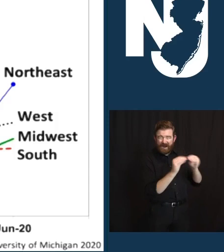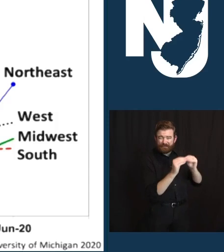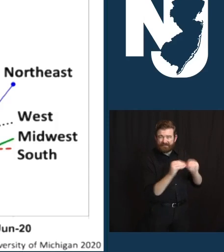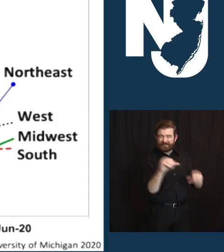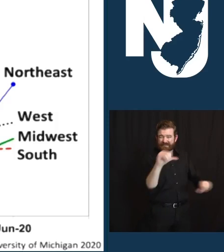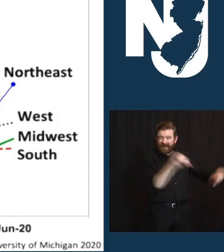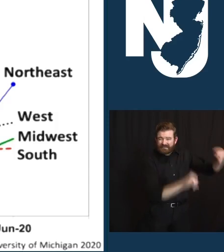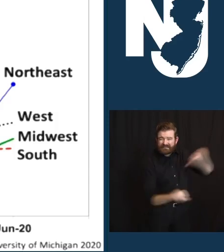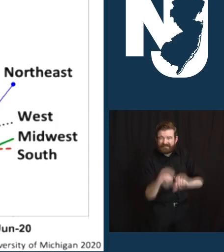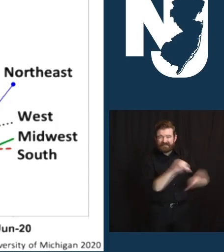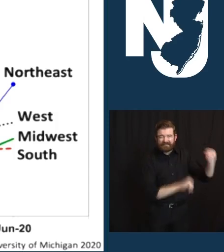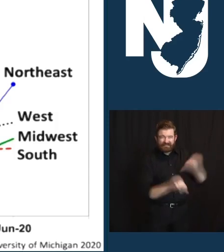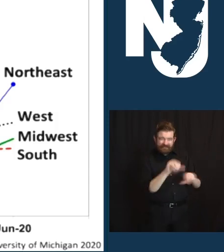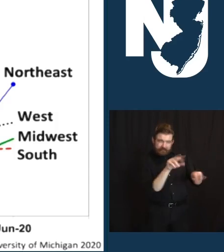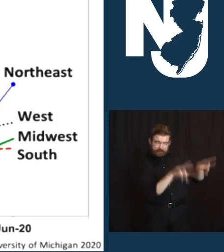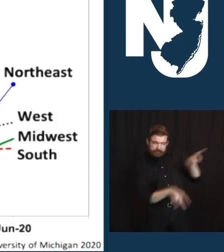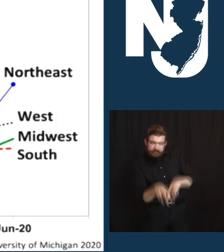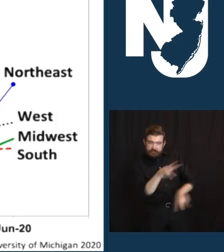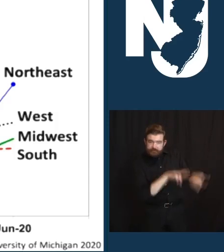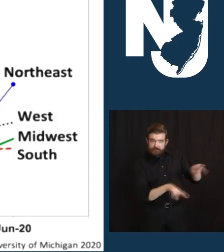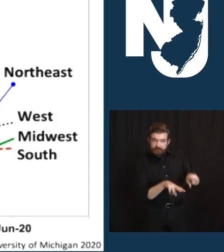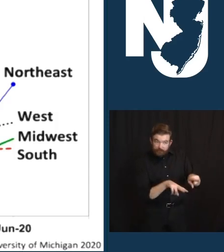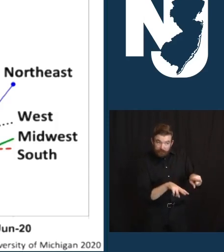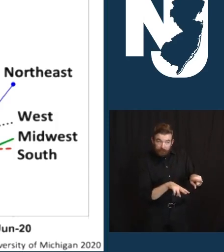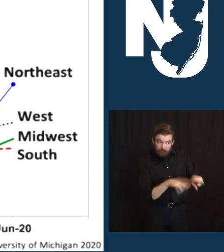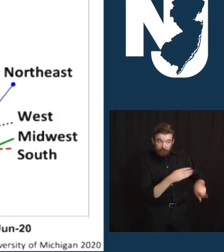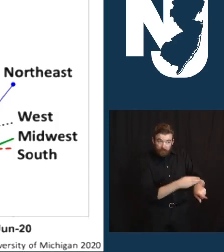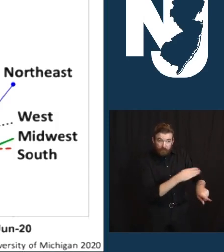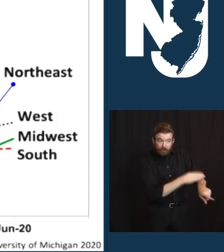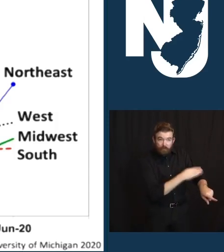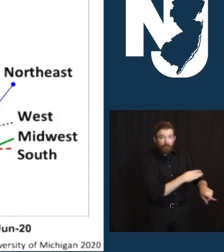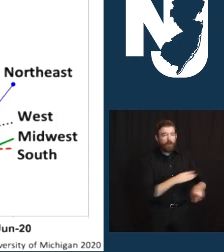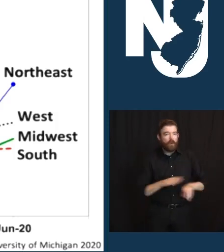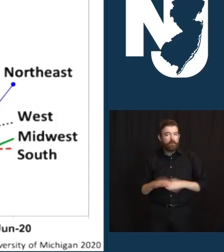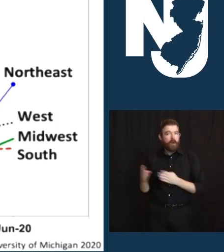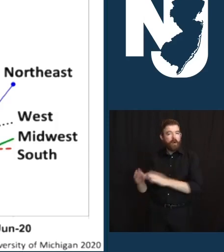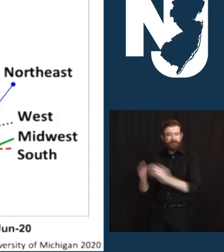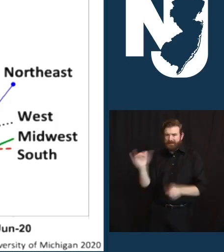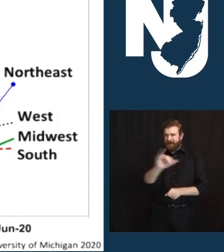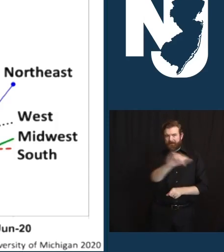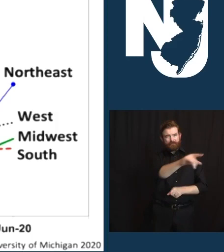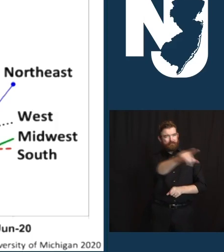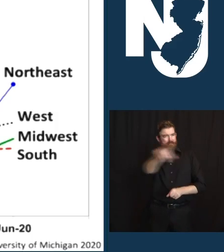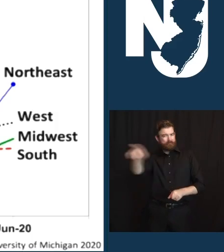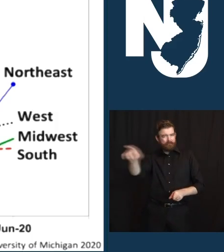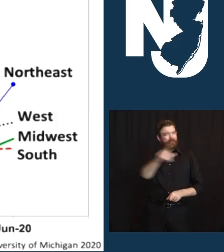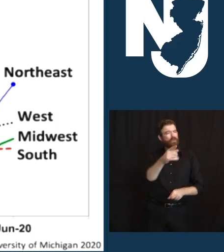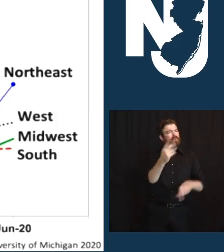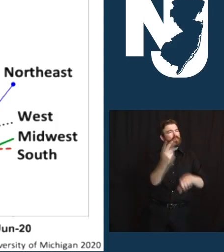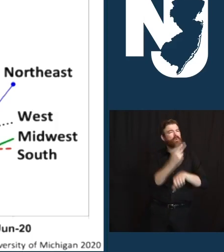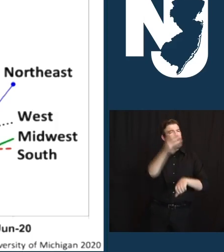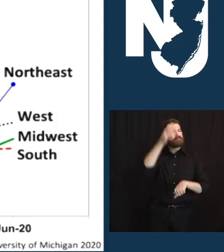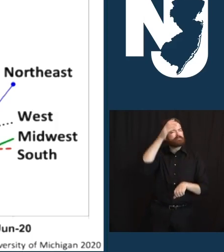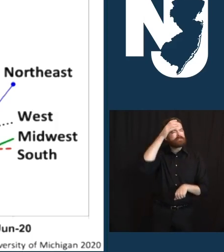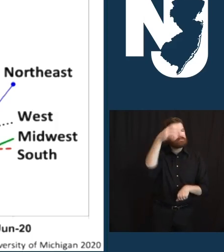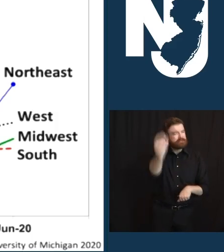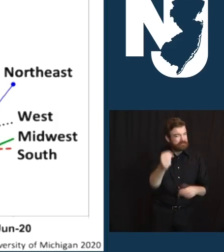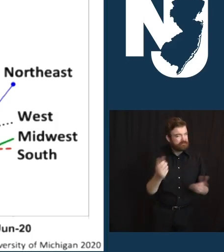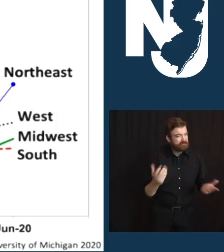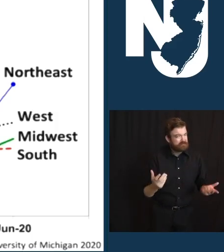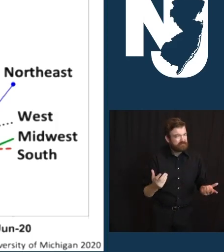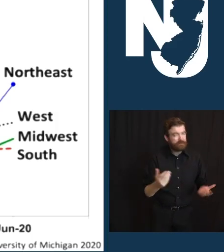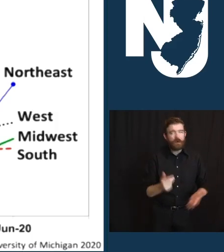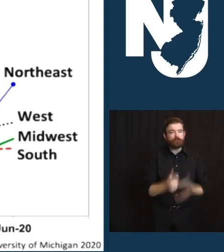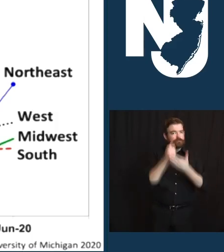turn the right way. So should you. Again, use your common sense for the common good.